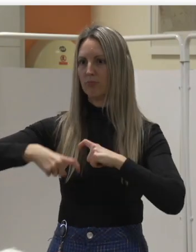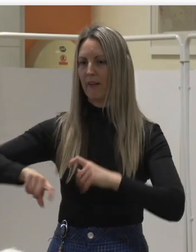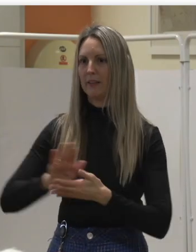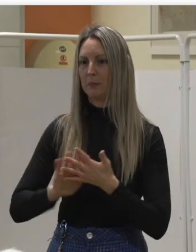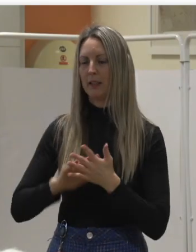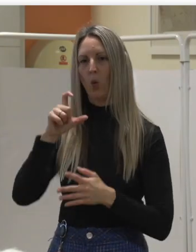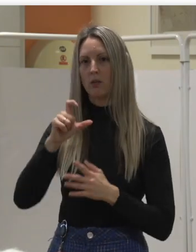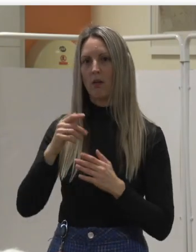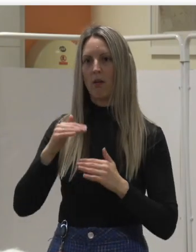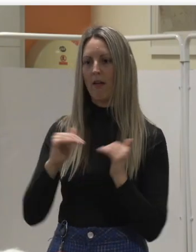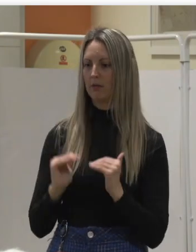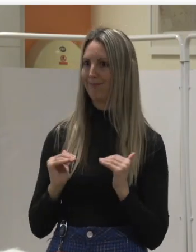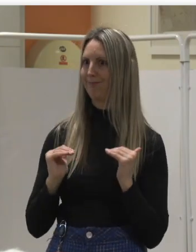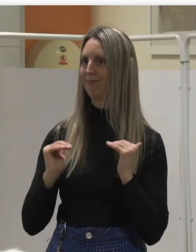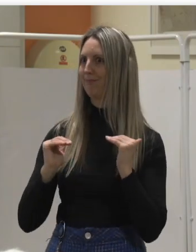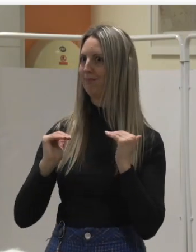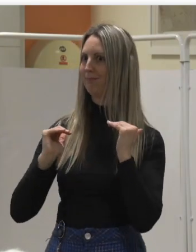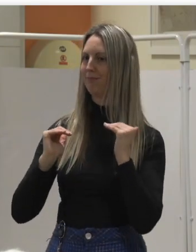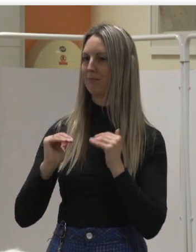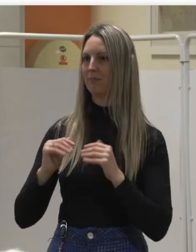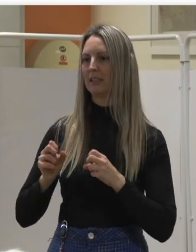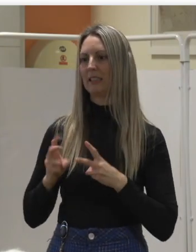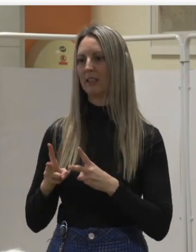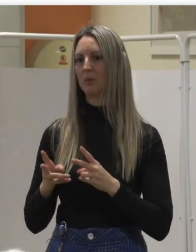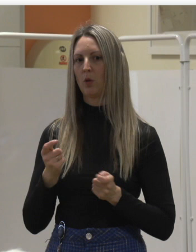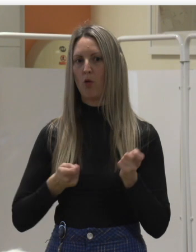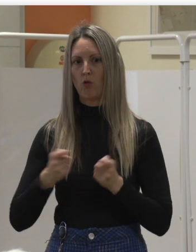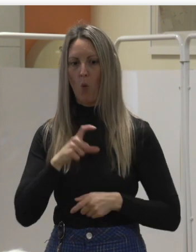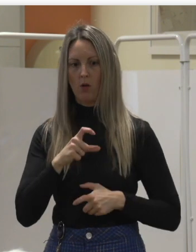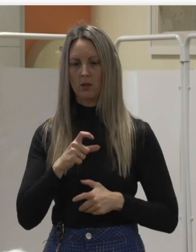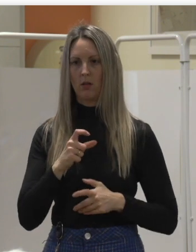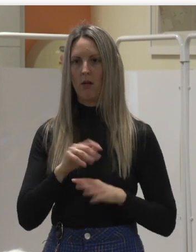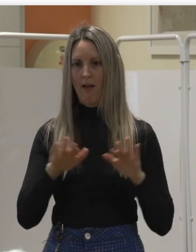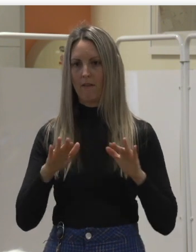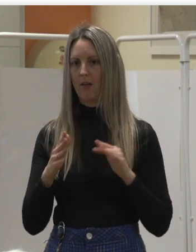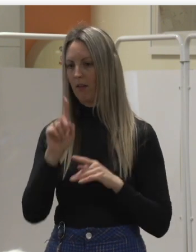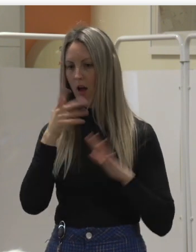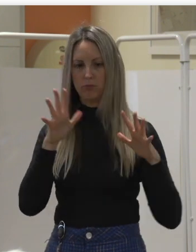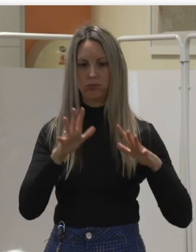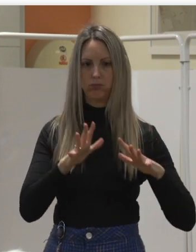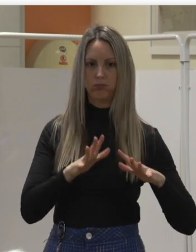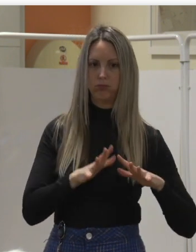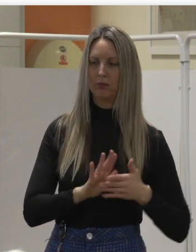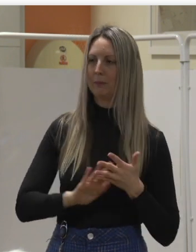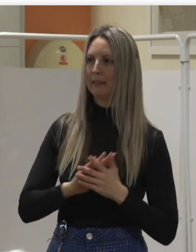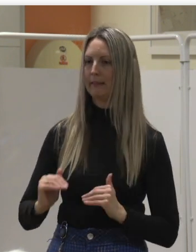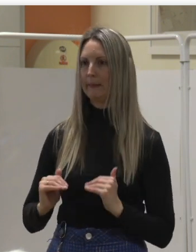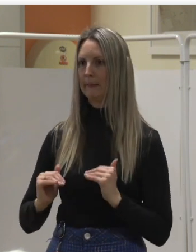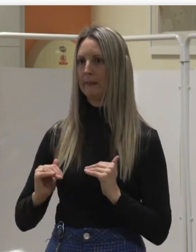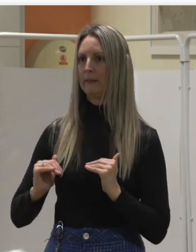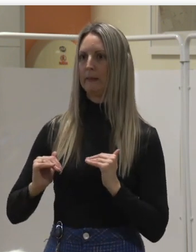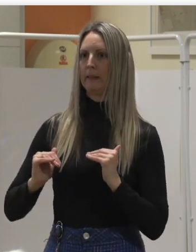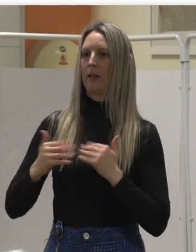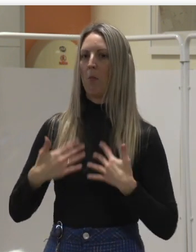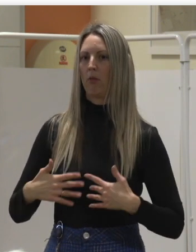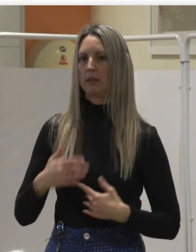is increased stimulation of the nerves, which are pain-sensitive nerves, to produce extra signals going